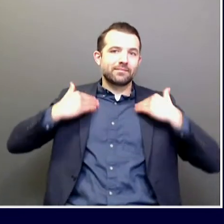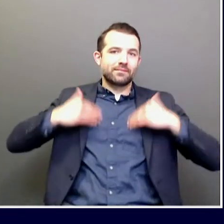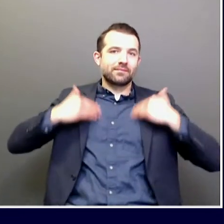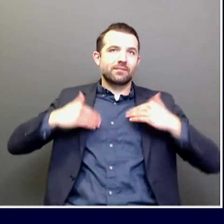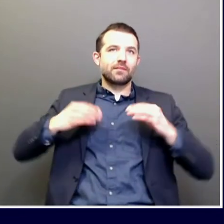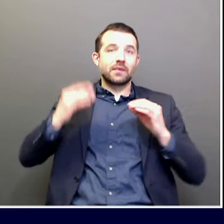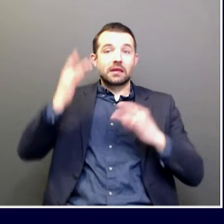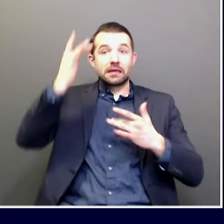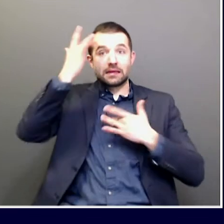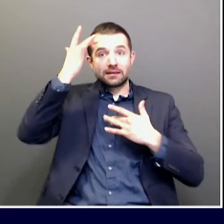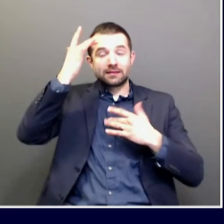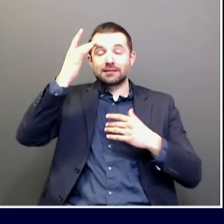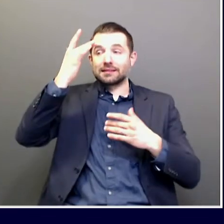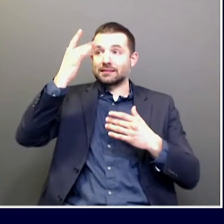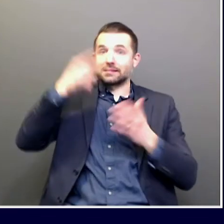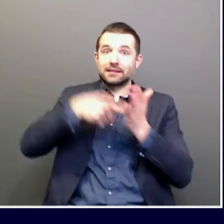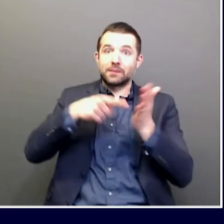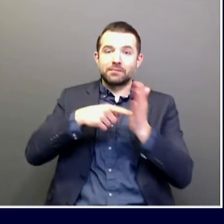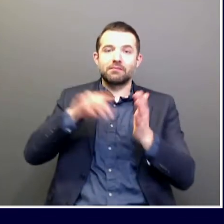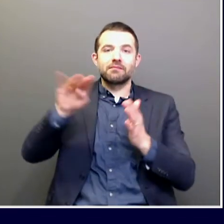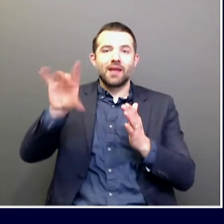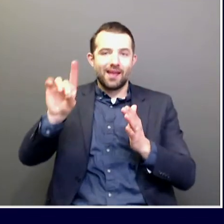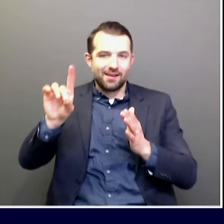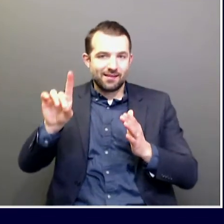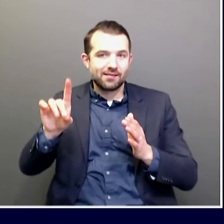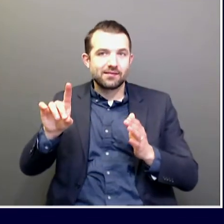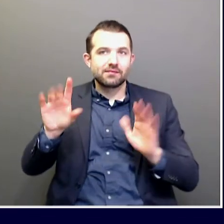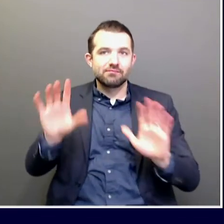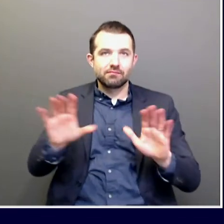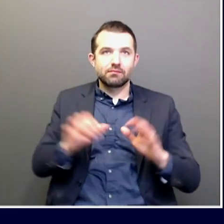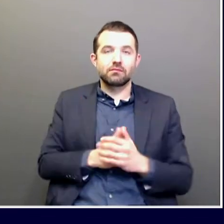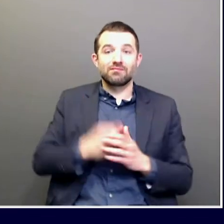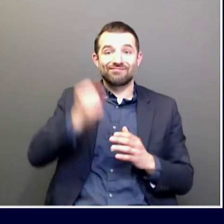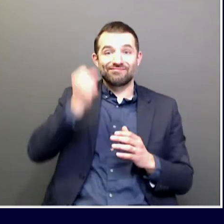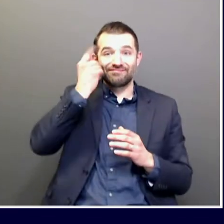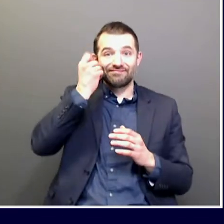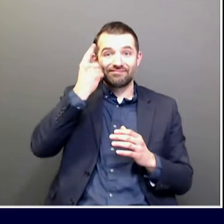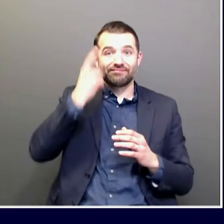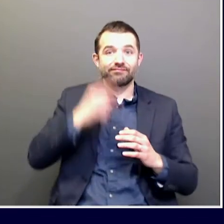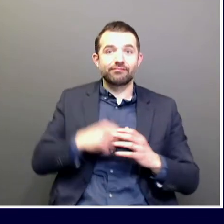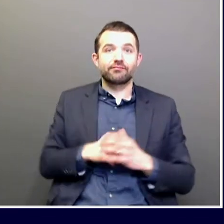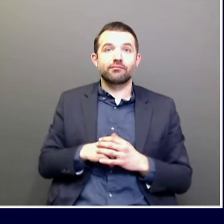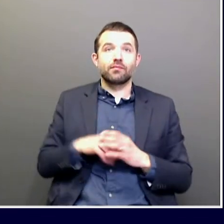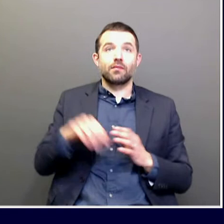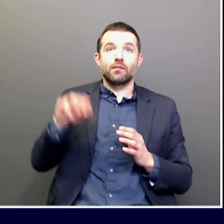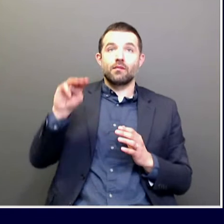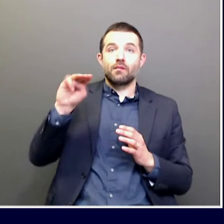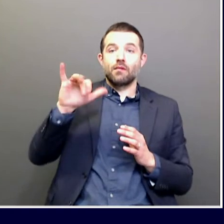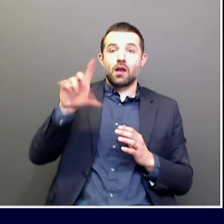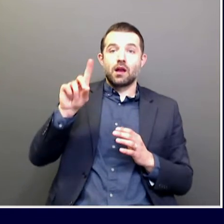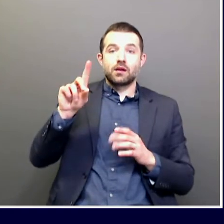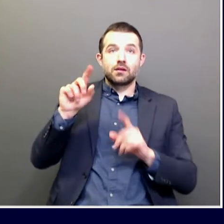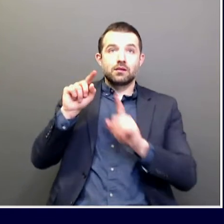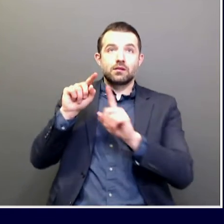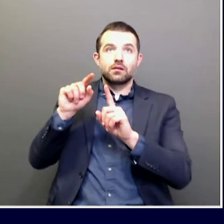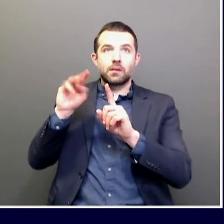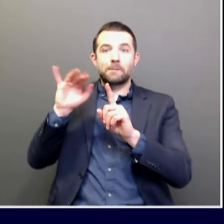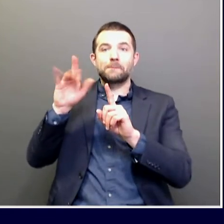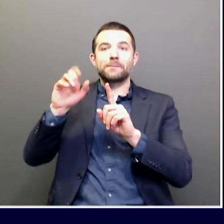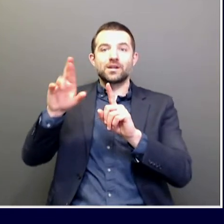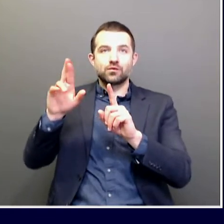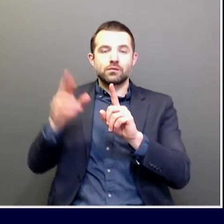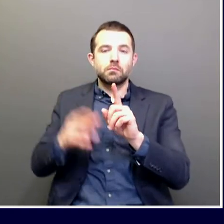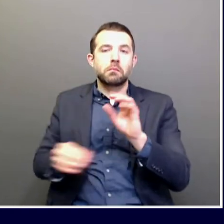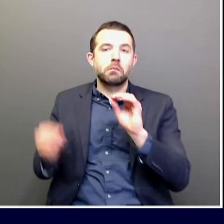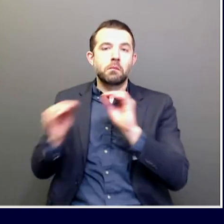ventilator use, and death, mainly because of how much more contagious it is. On a person-to-person level, it may be